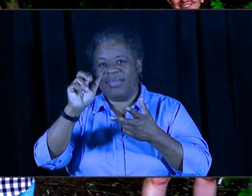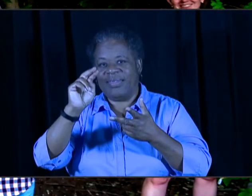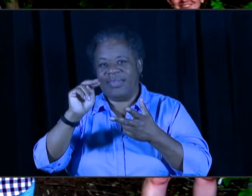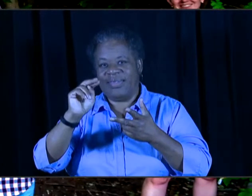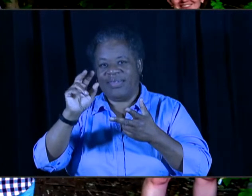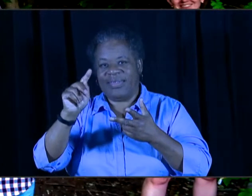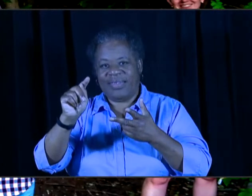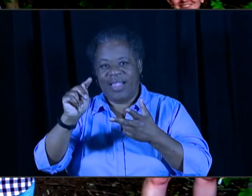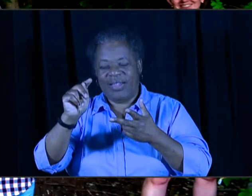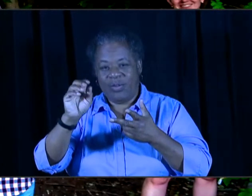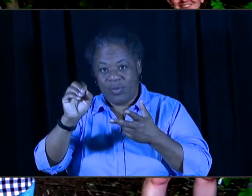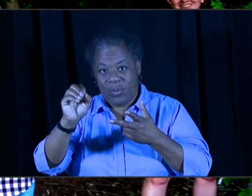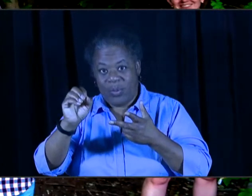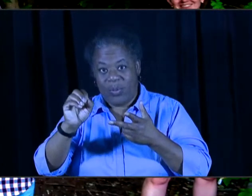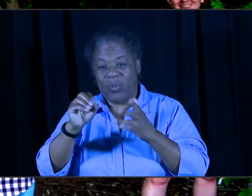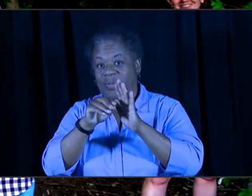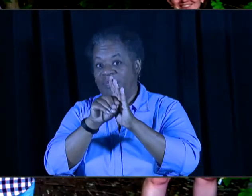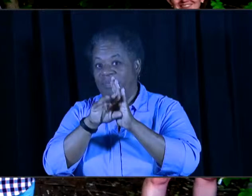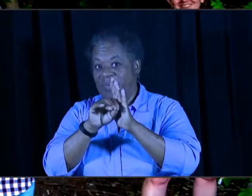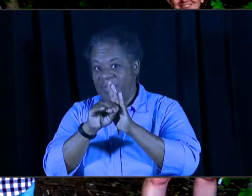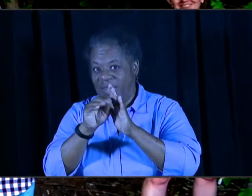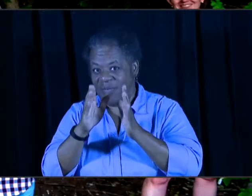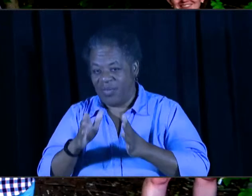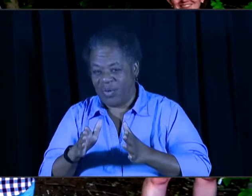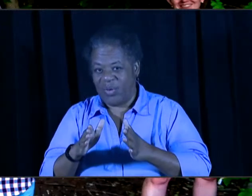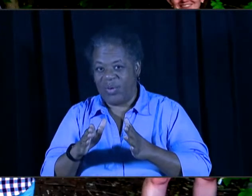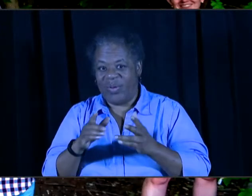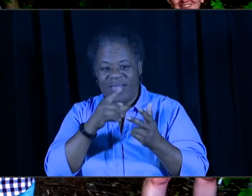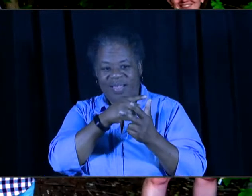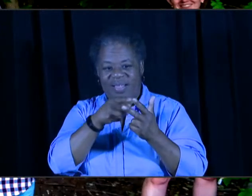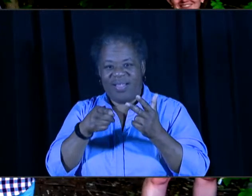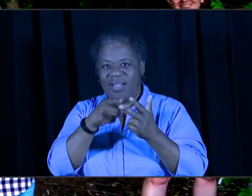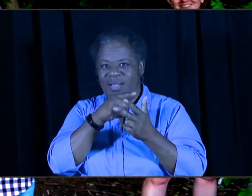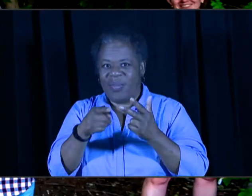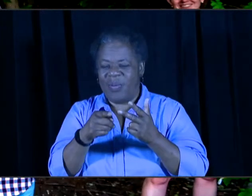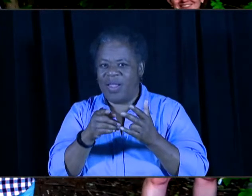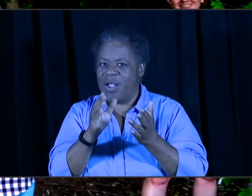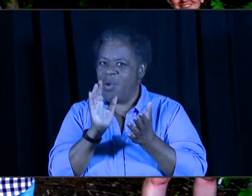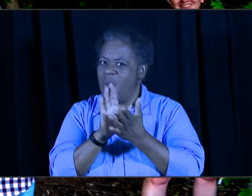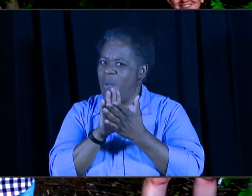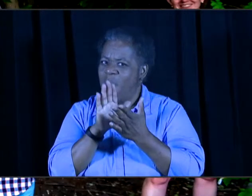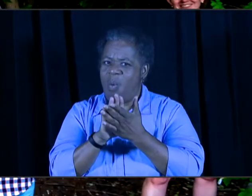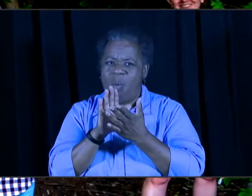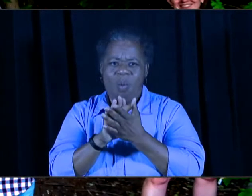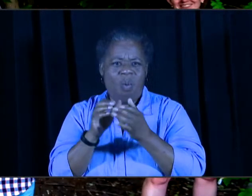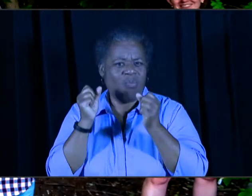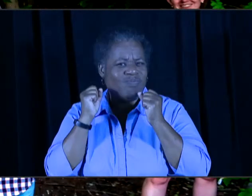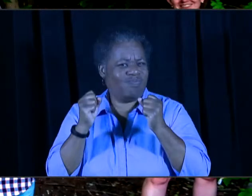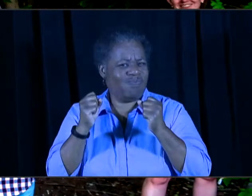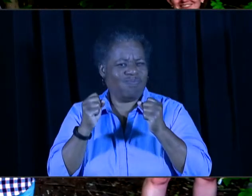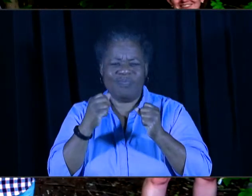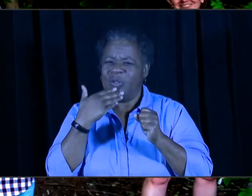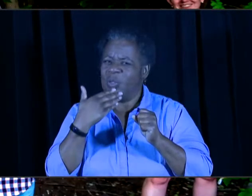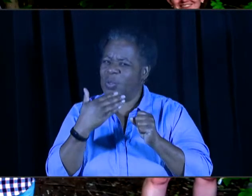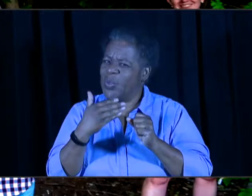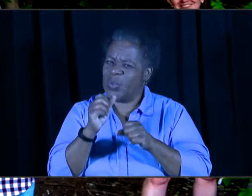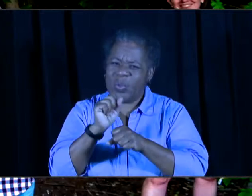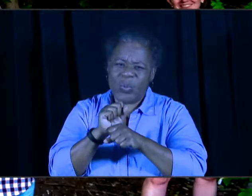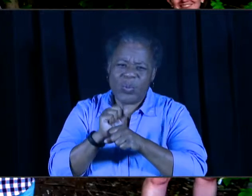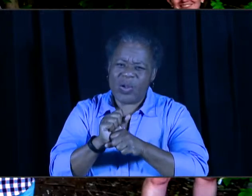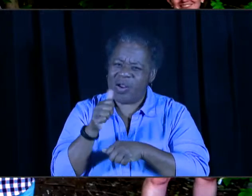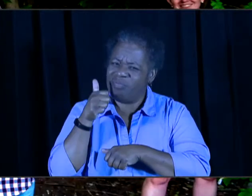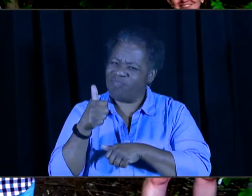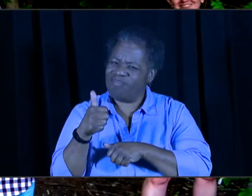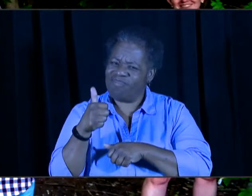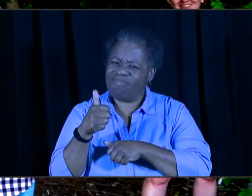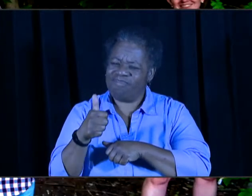our videographer. Can we just give them a virtual round of applause for the good work they've done over this summer?